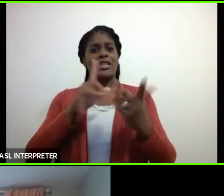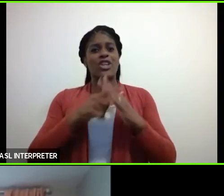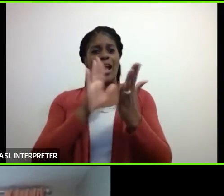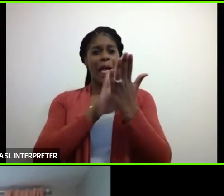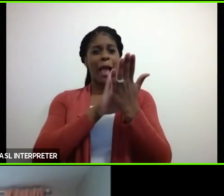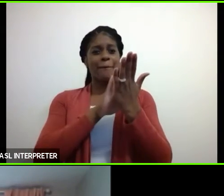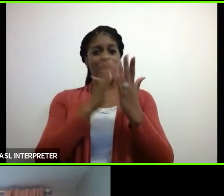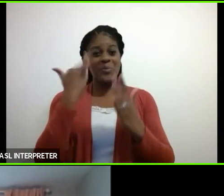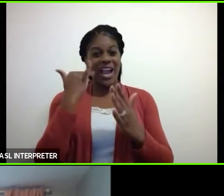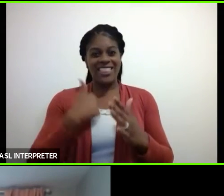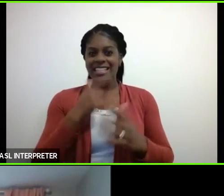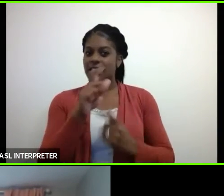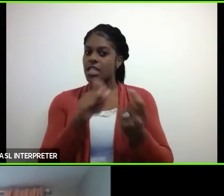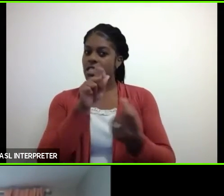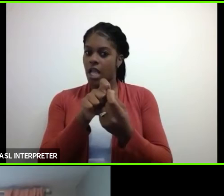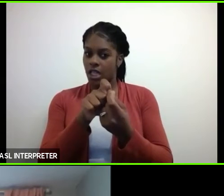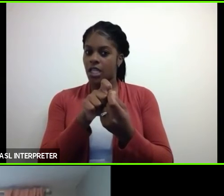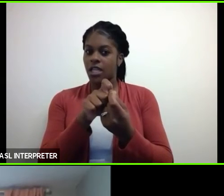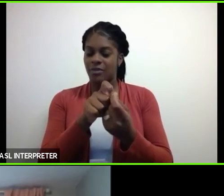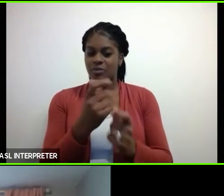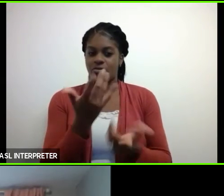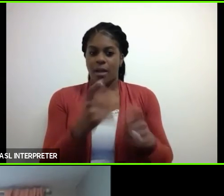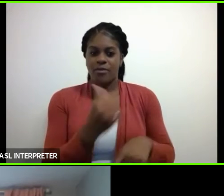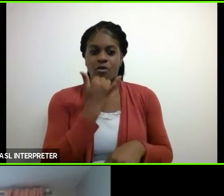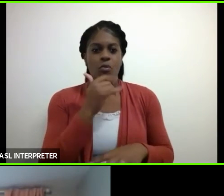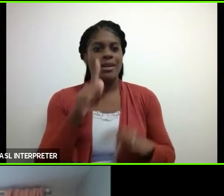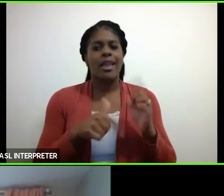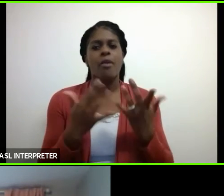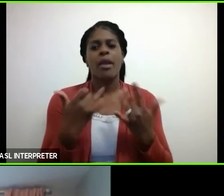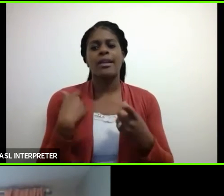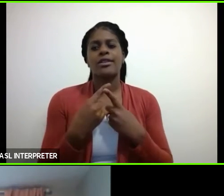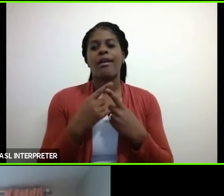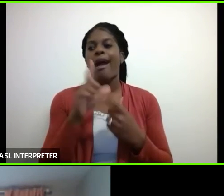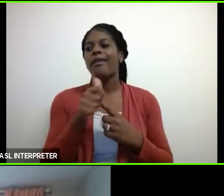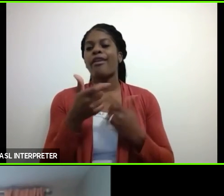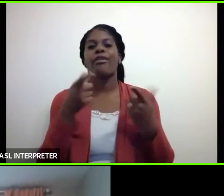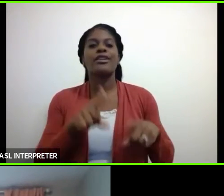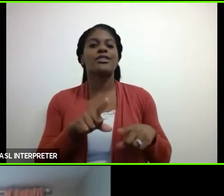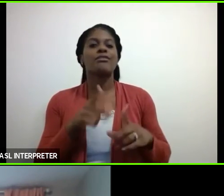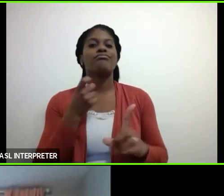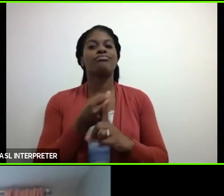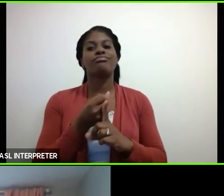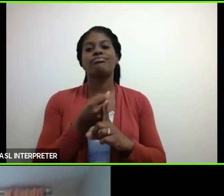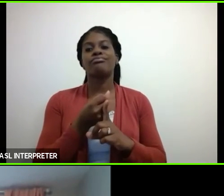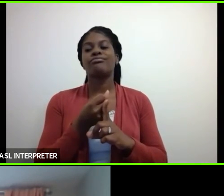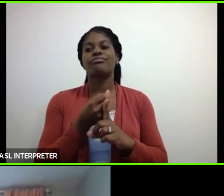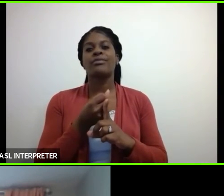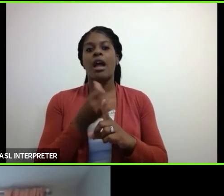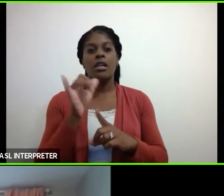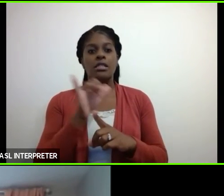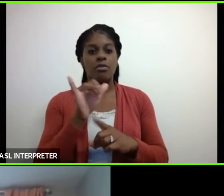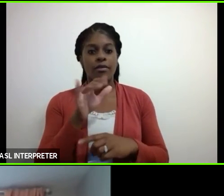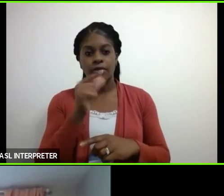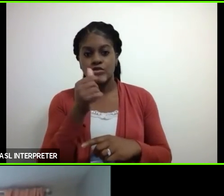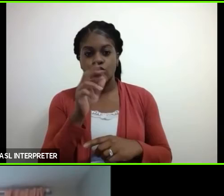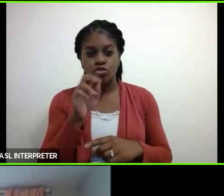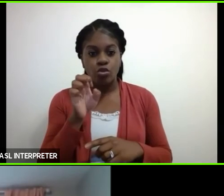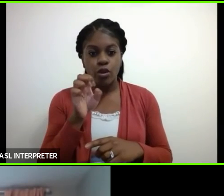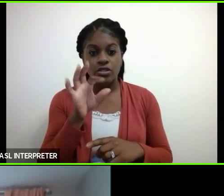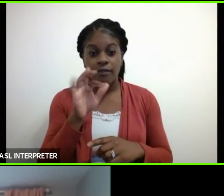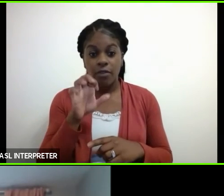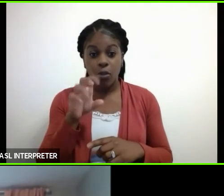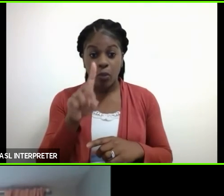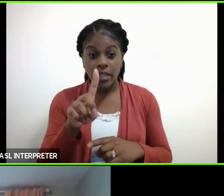that's exactly where we go wrong. We can't wait until another incident that happens like what happened with George Floyd to say,